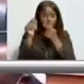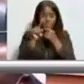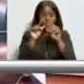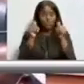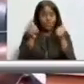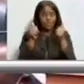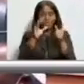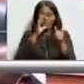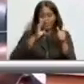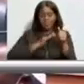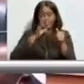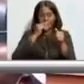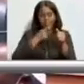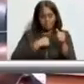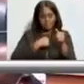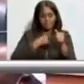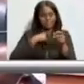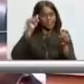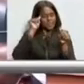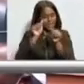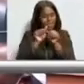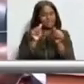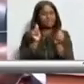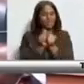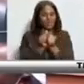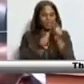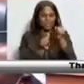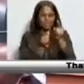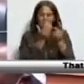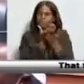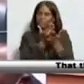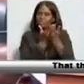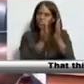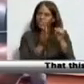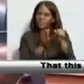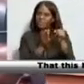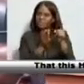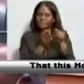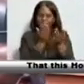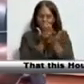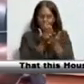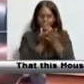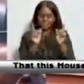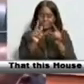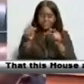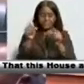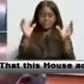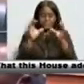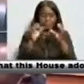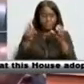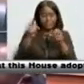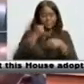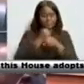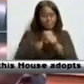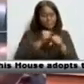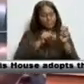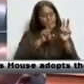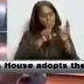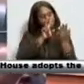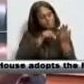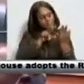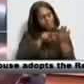Madam Speaker, I'll start by agreeing with the move of the motion, where the committee made